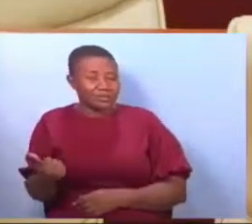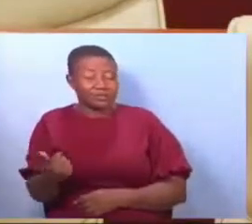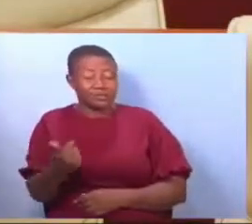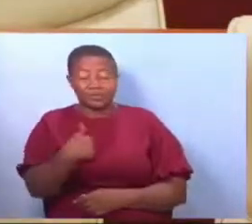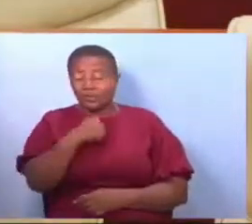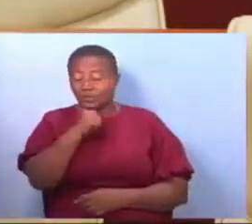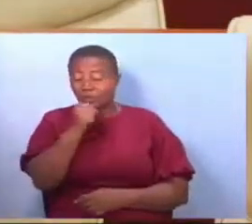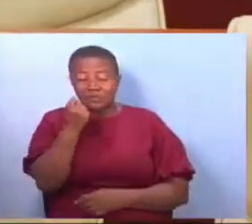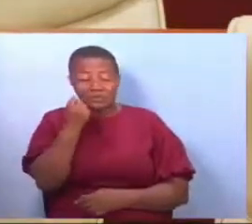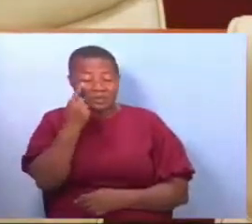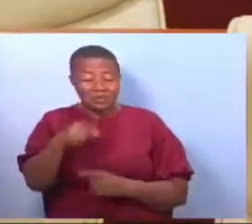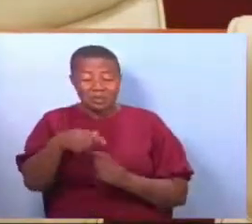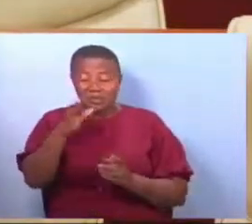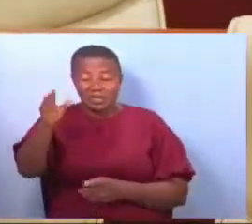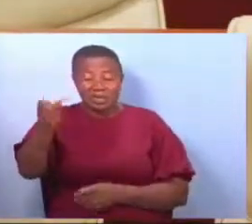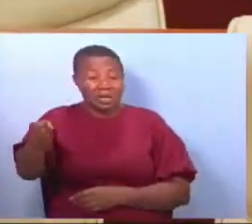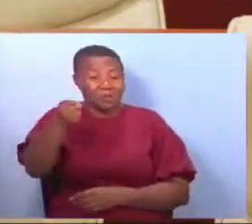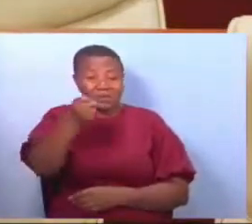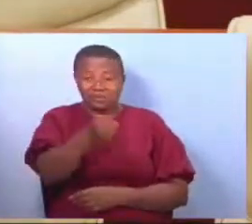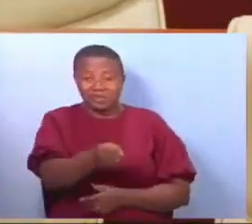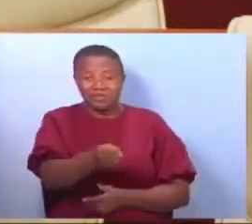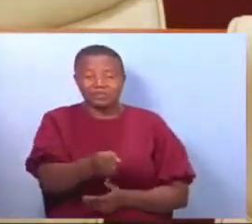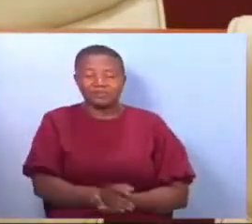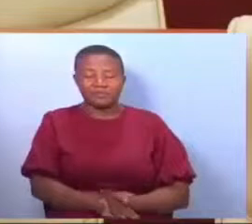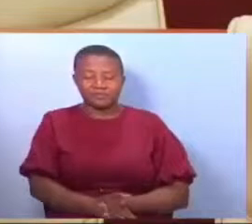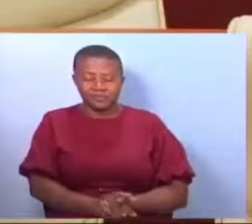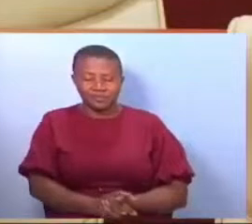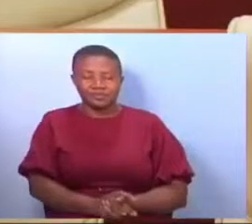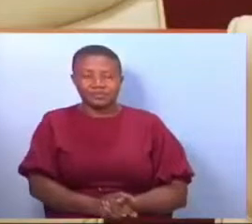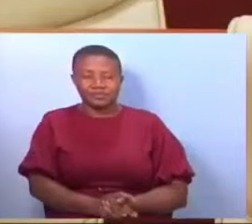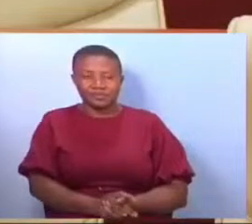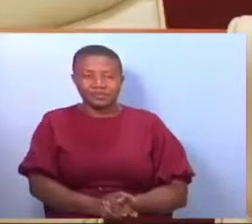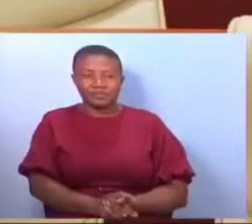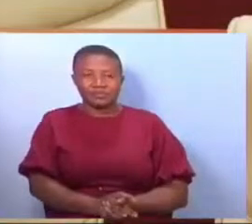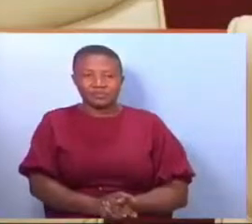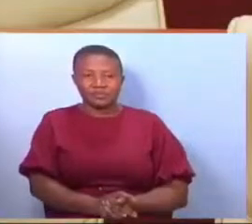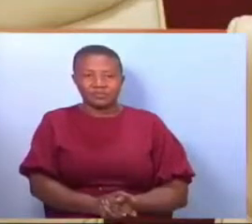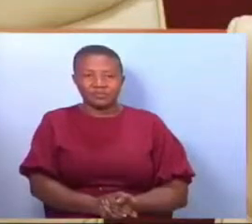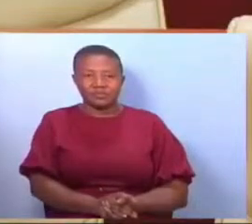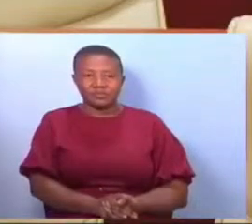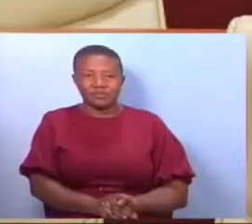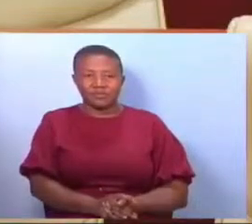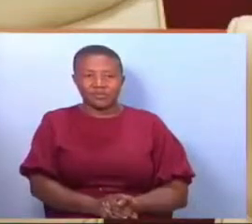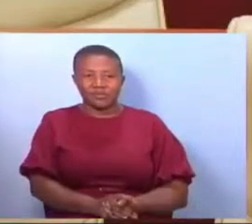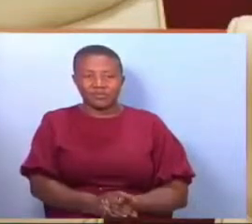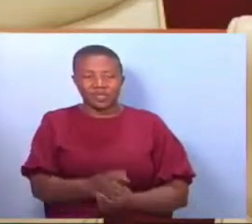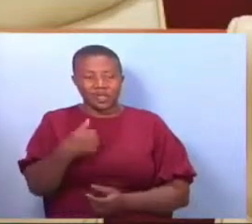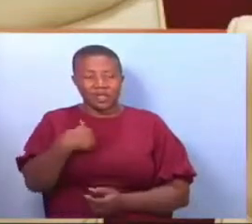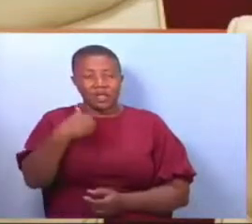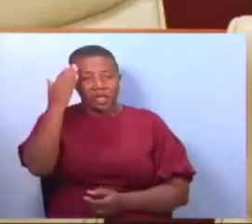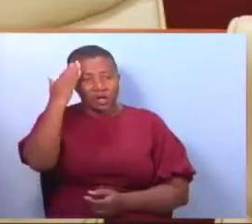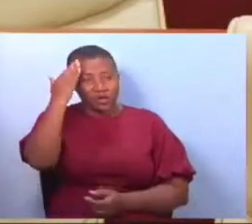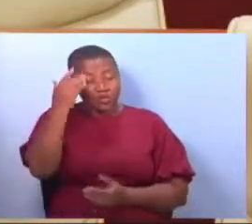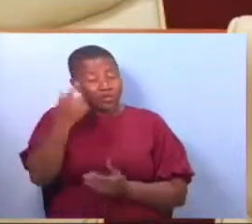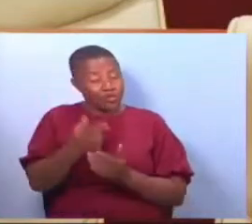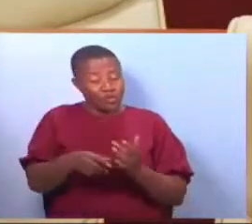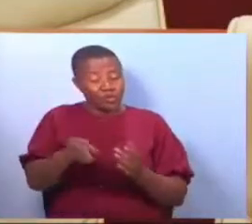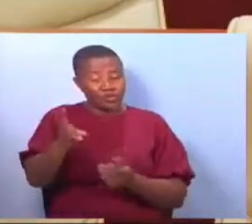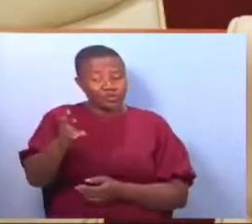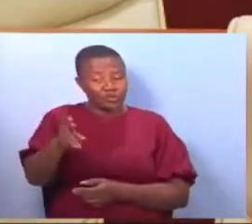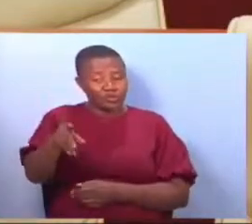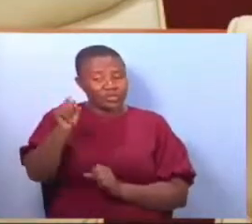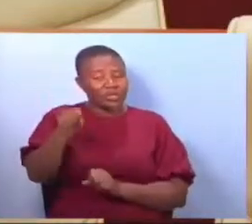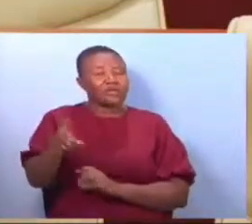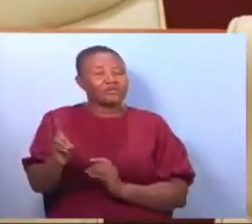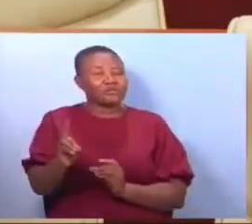about this appointment because I know what Mafo is made up of and what he believes